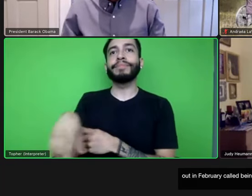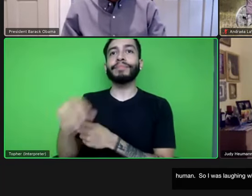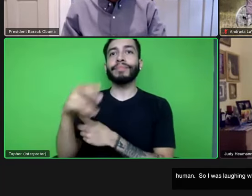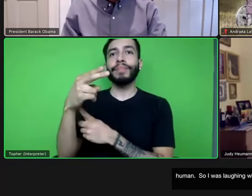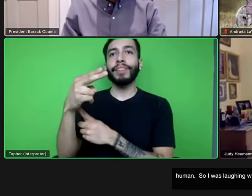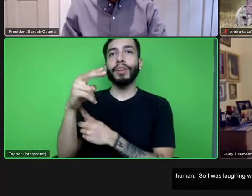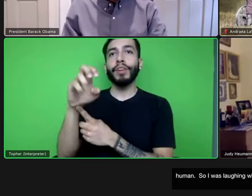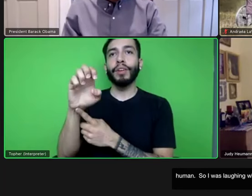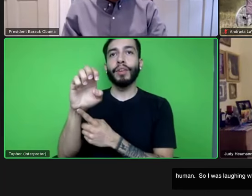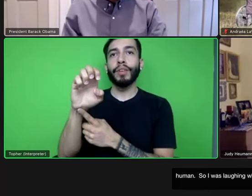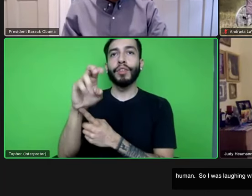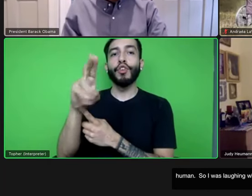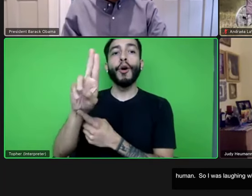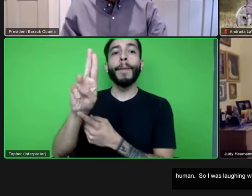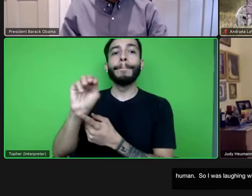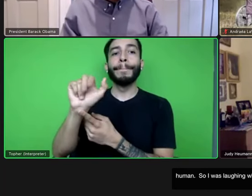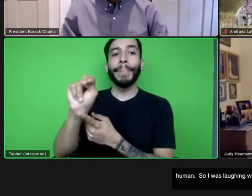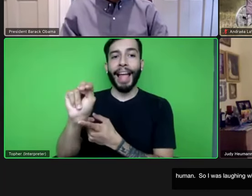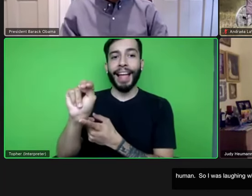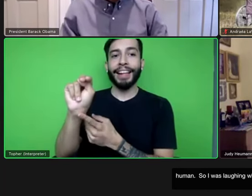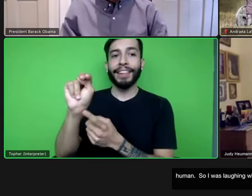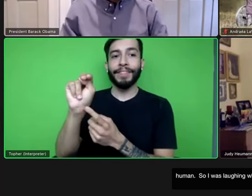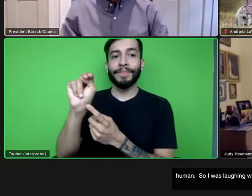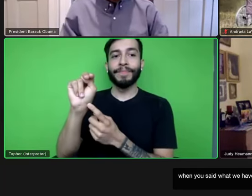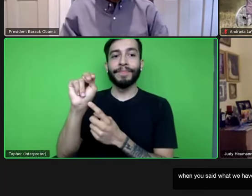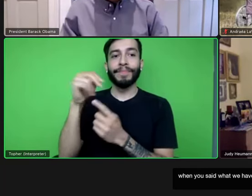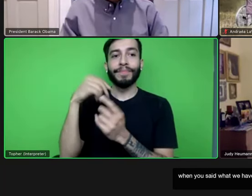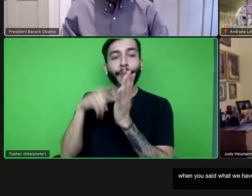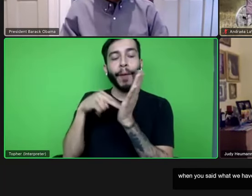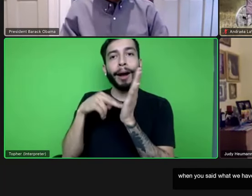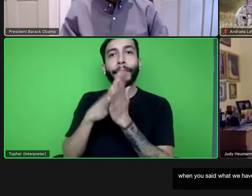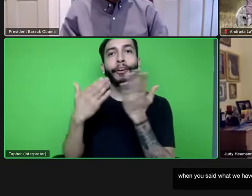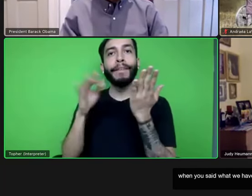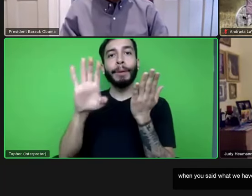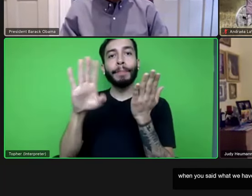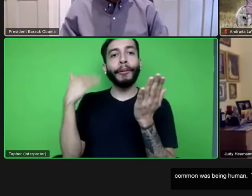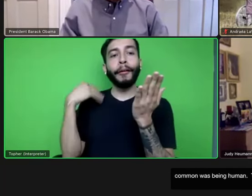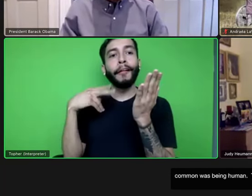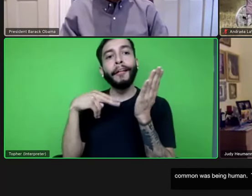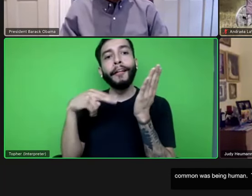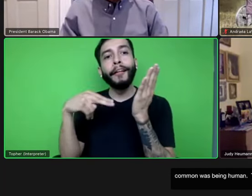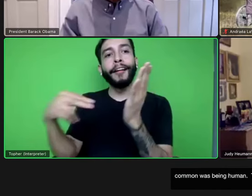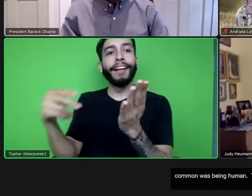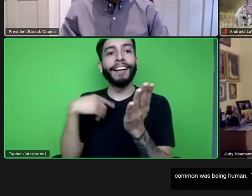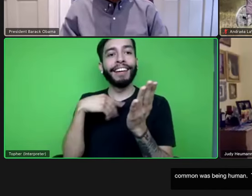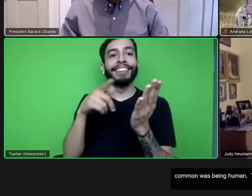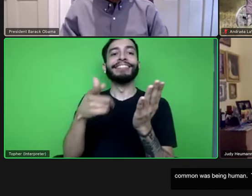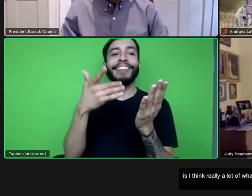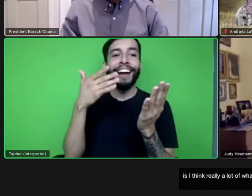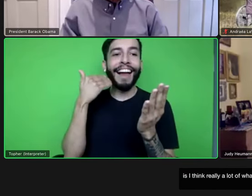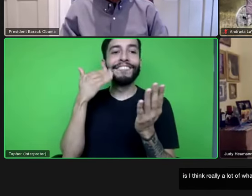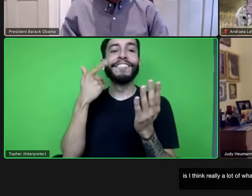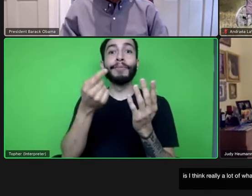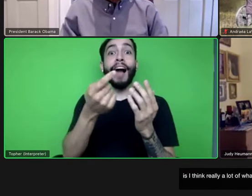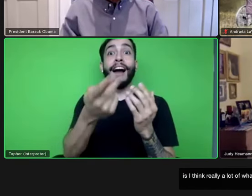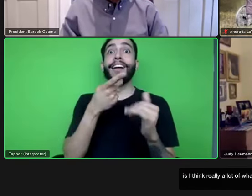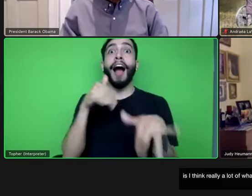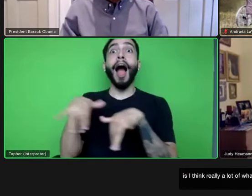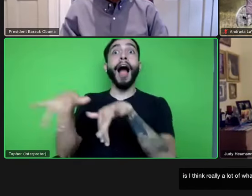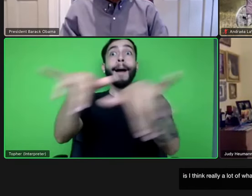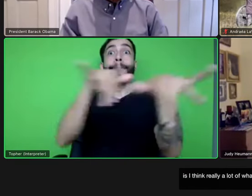is being human. And that's, I think, really a lot of what the intent of my book is. It's